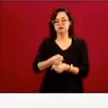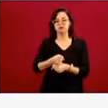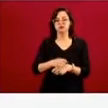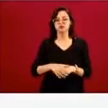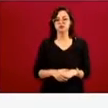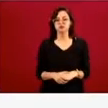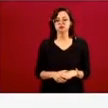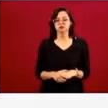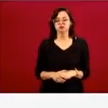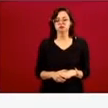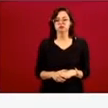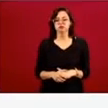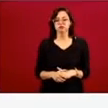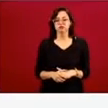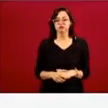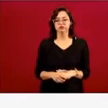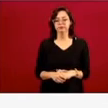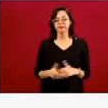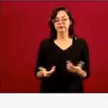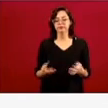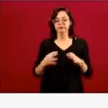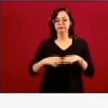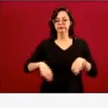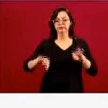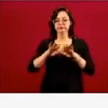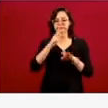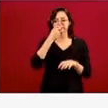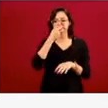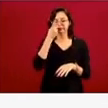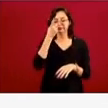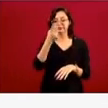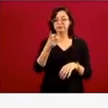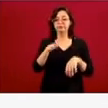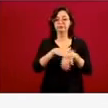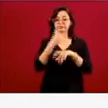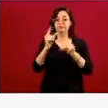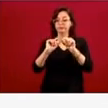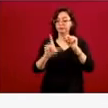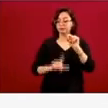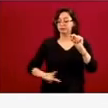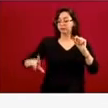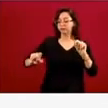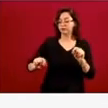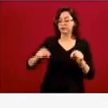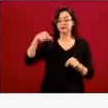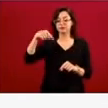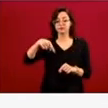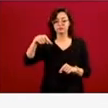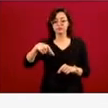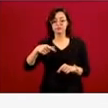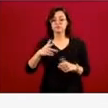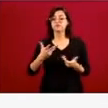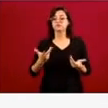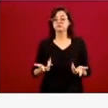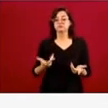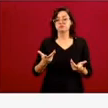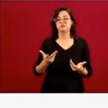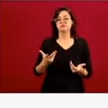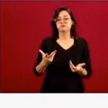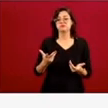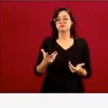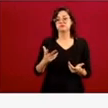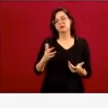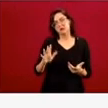average age for the patients that have been confirmed as COVID cases. And this is important because our